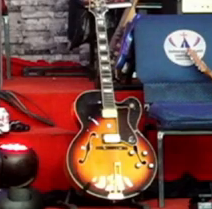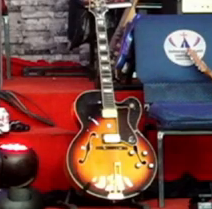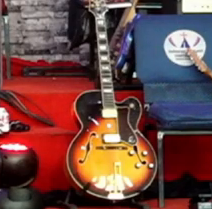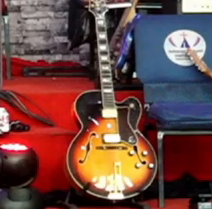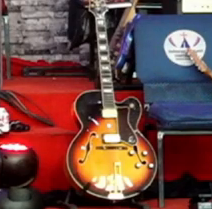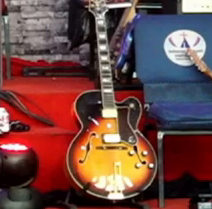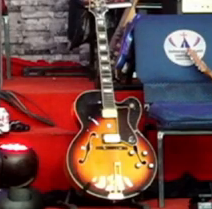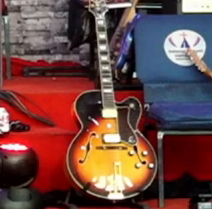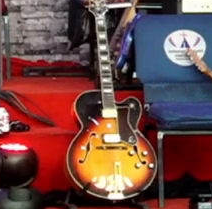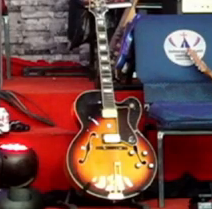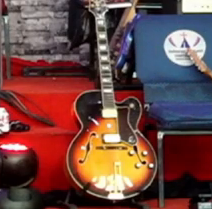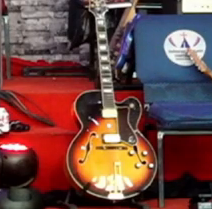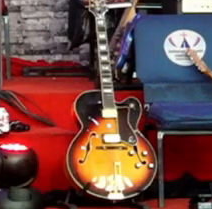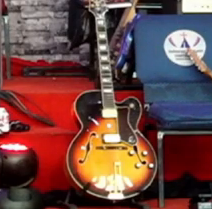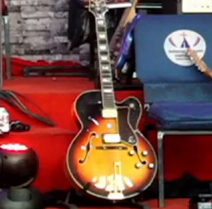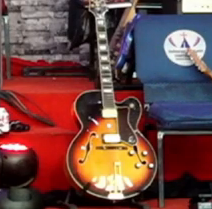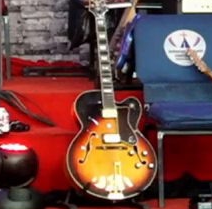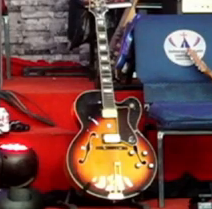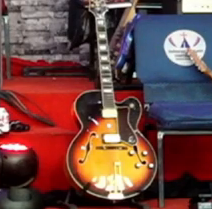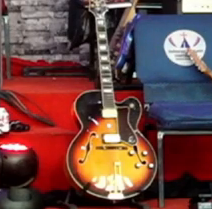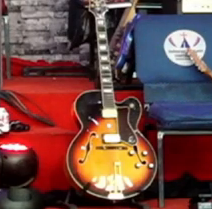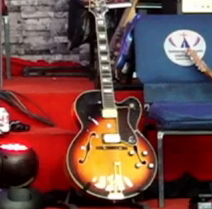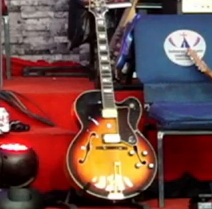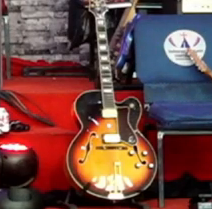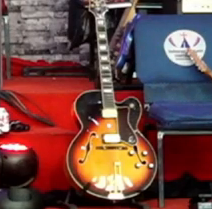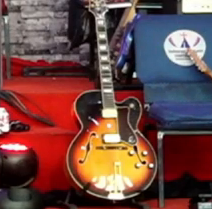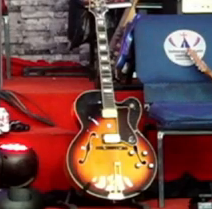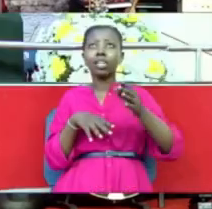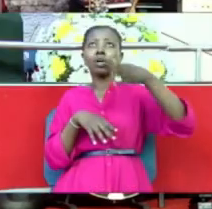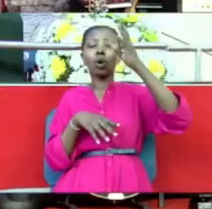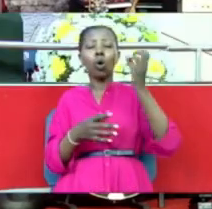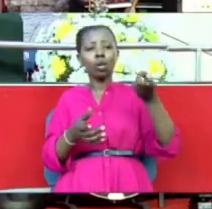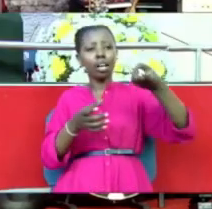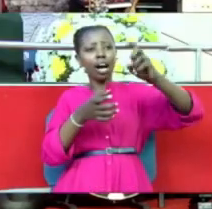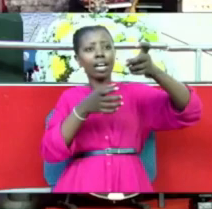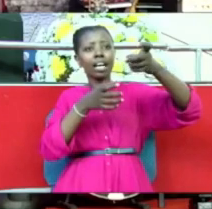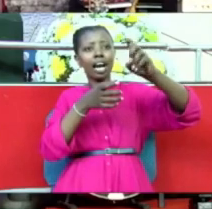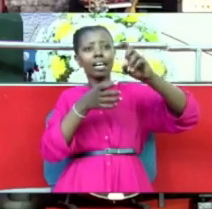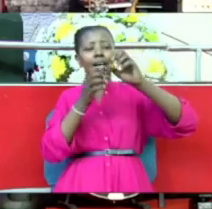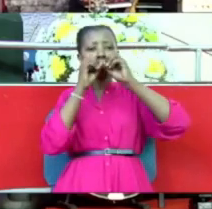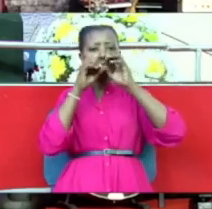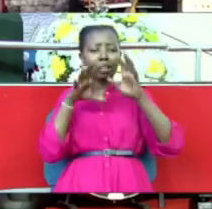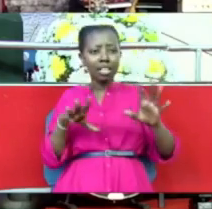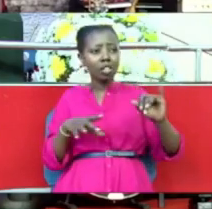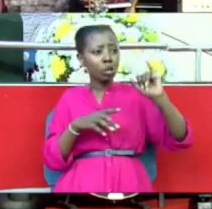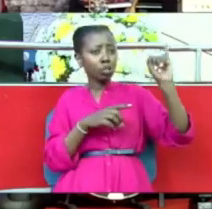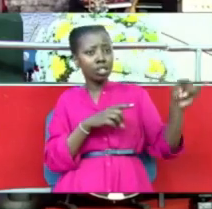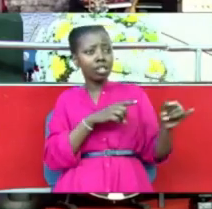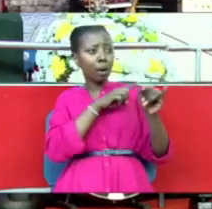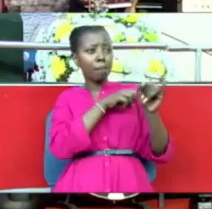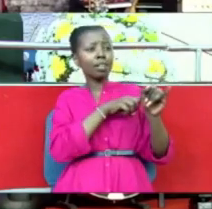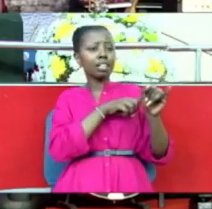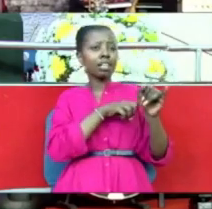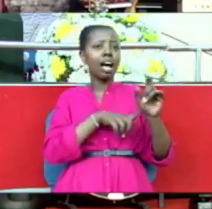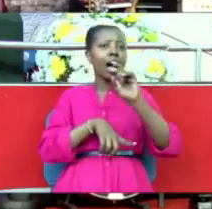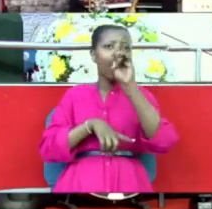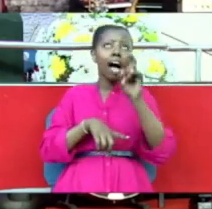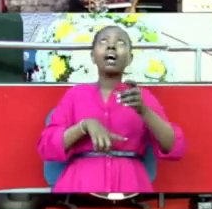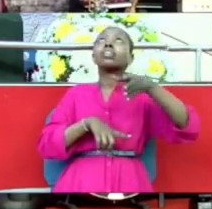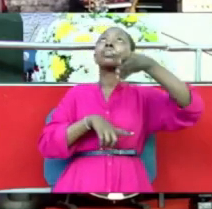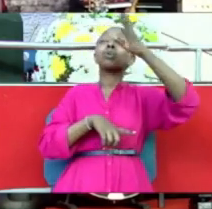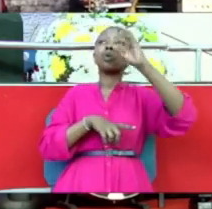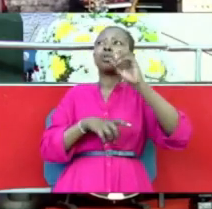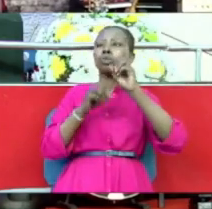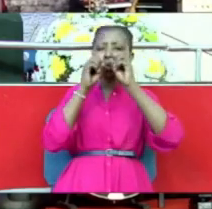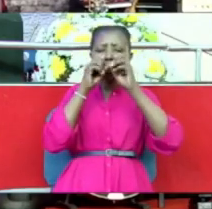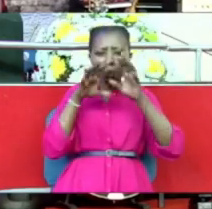Mary. Barikiwa. Amen. Hebu Mungu aongeze baraka zake. Jabez alisema unibariki kabisa. In terms